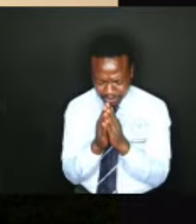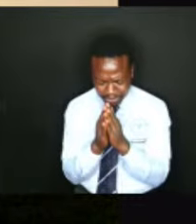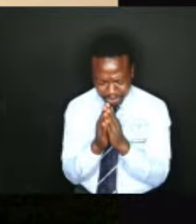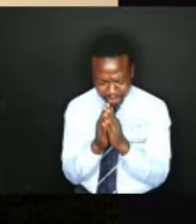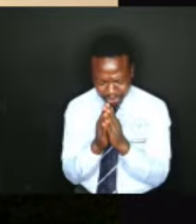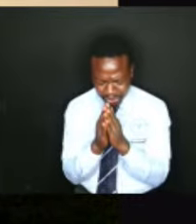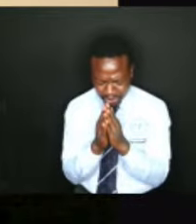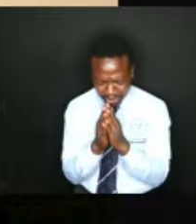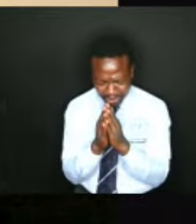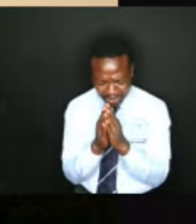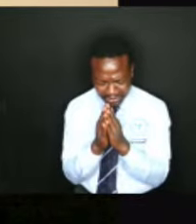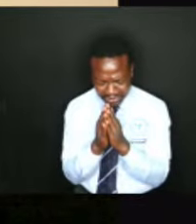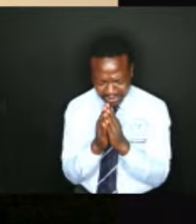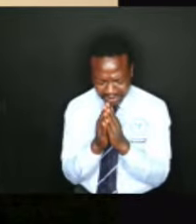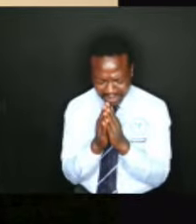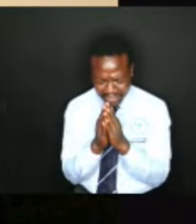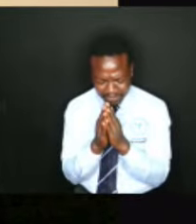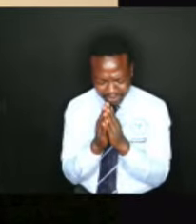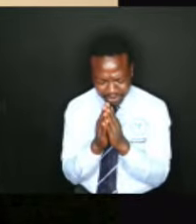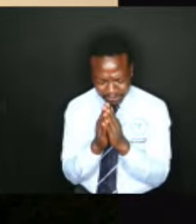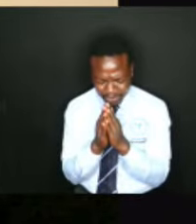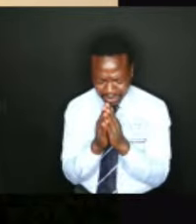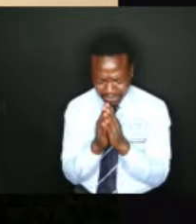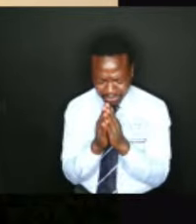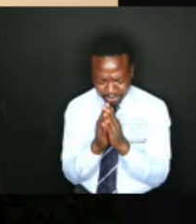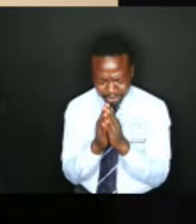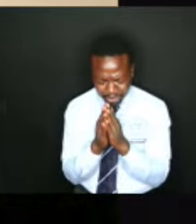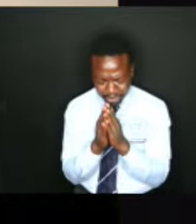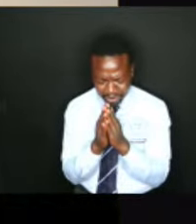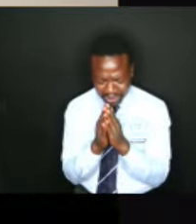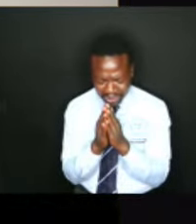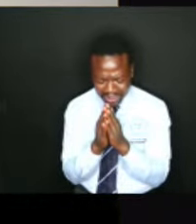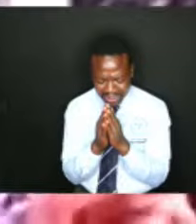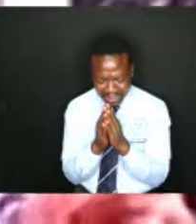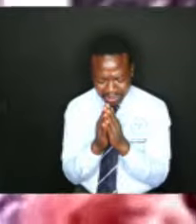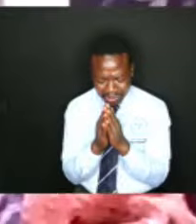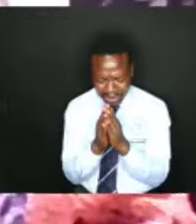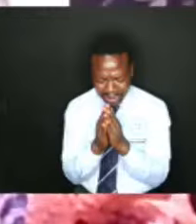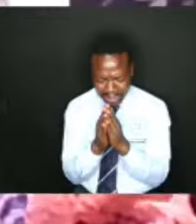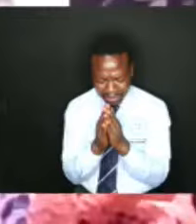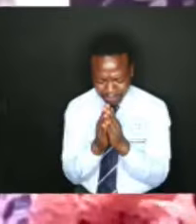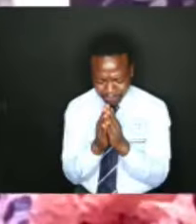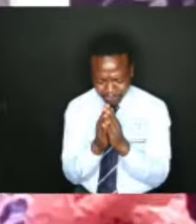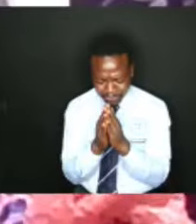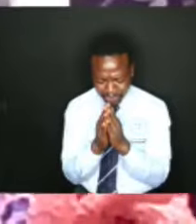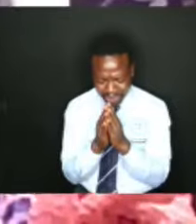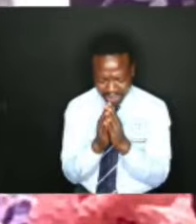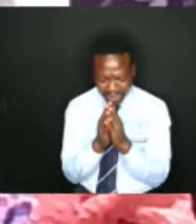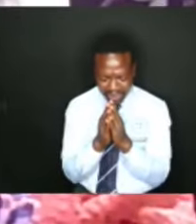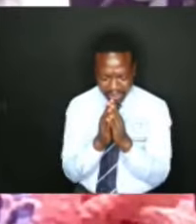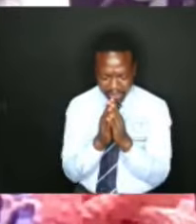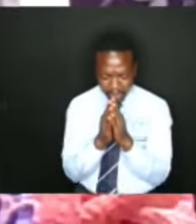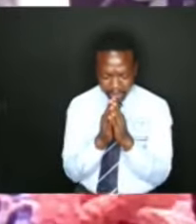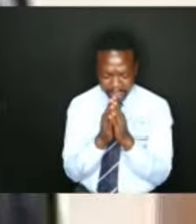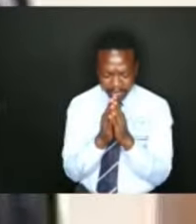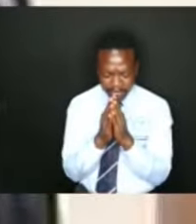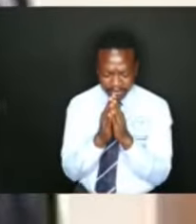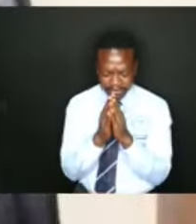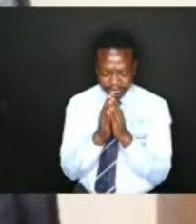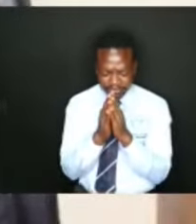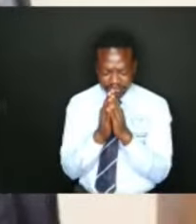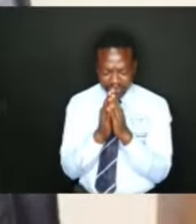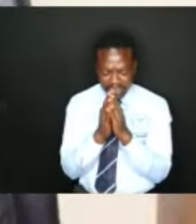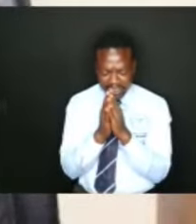favor. Let's begin to pray. Our Father, we come before you tonight, God. Based on